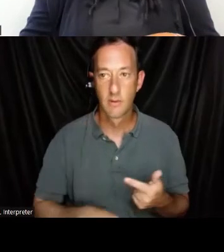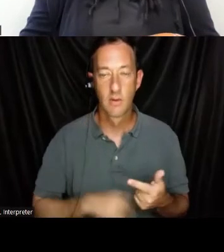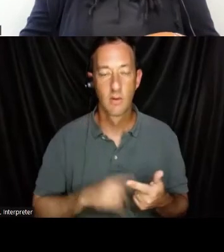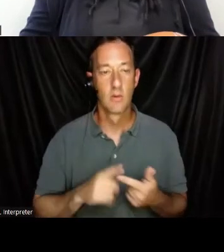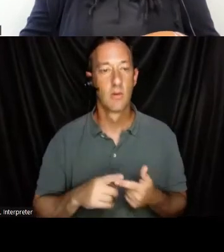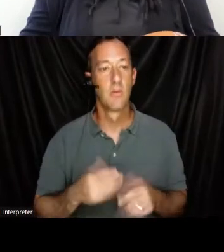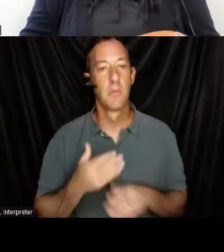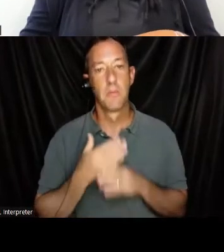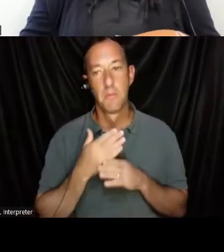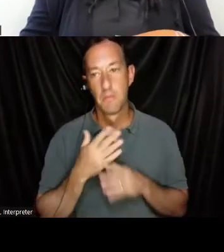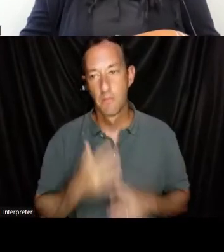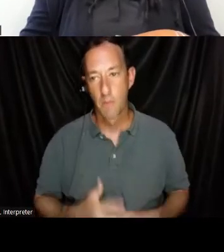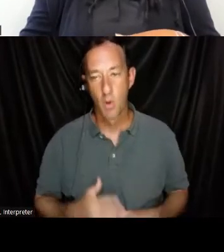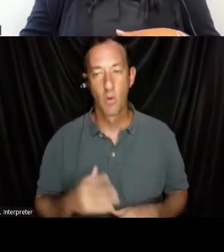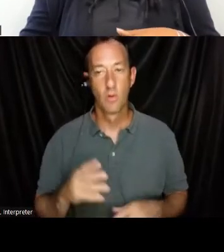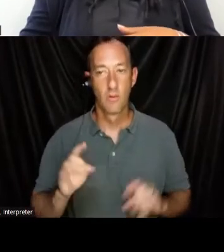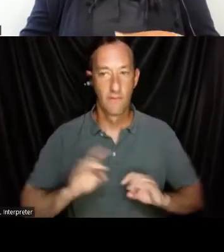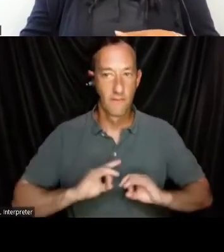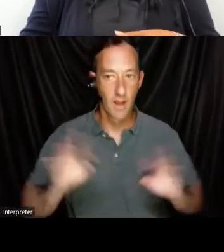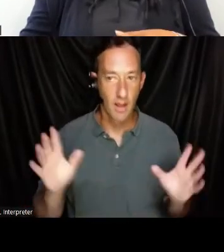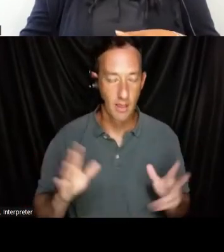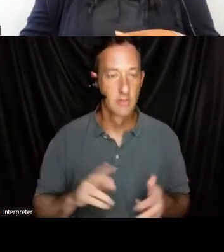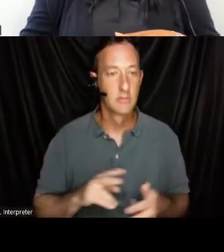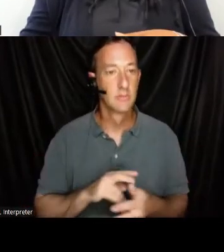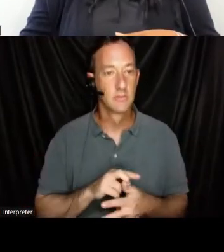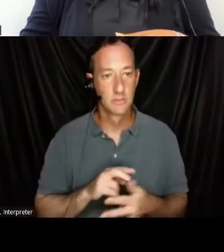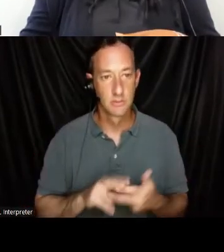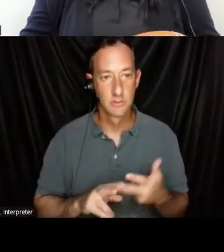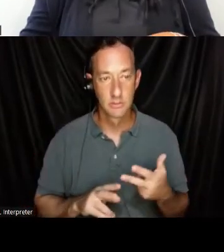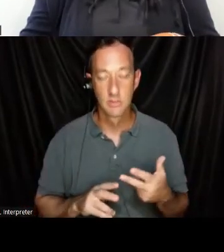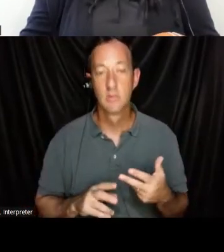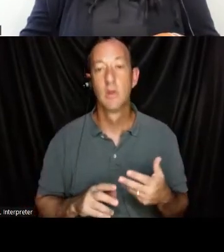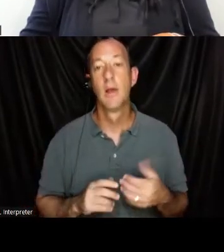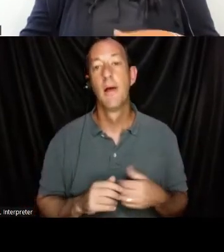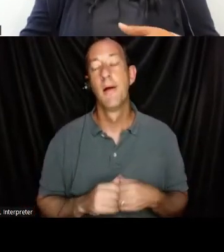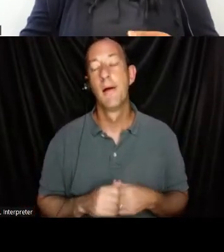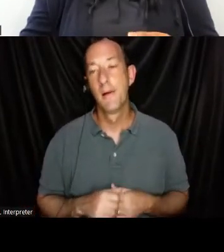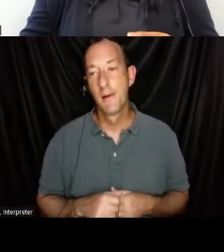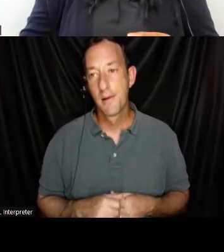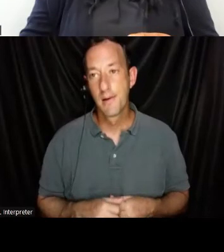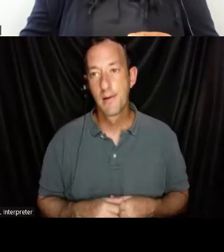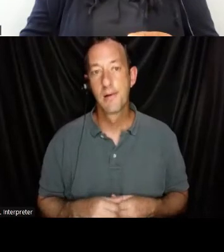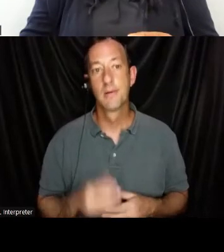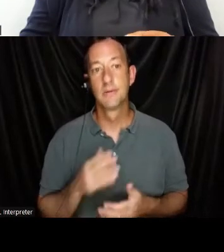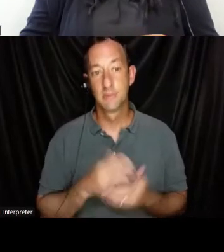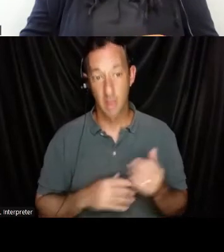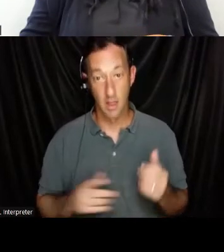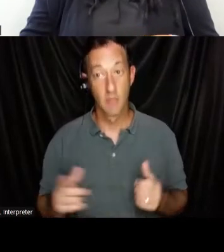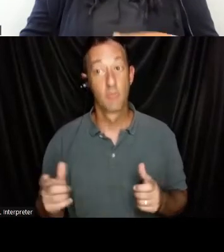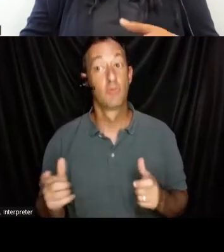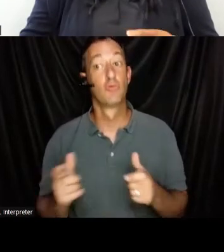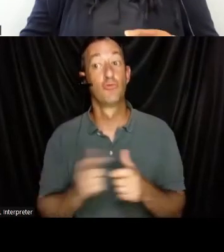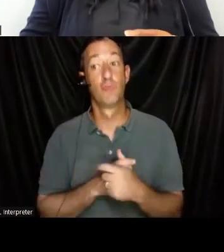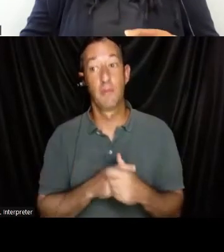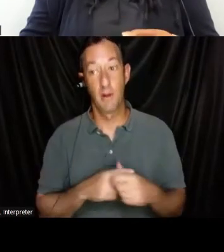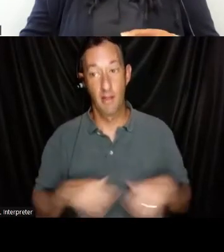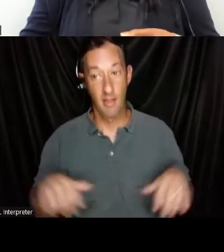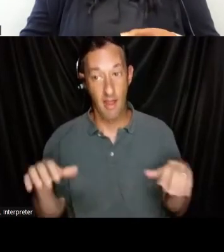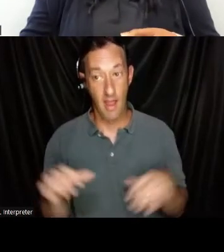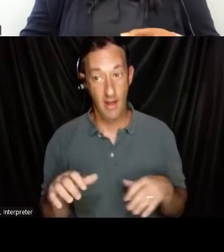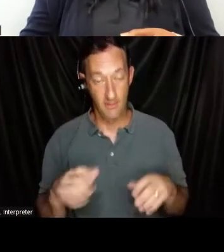partner violence, whereby, there is some criminal activity that occurs in the